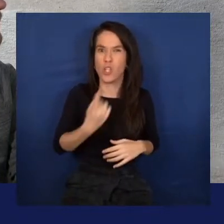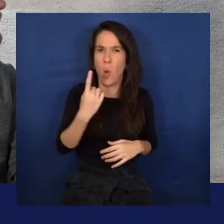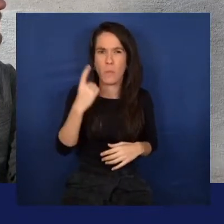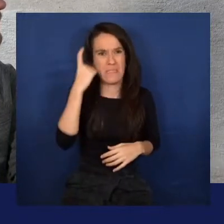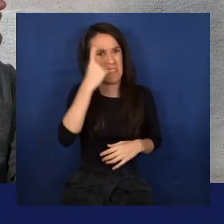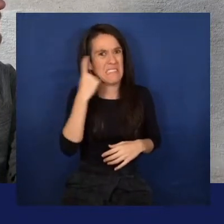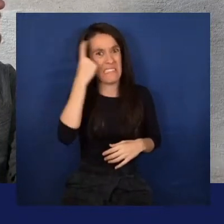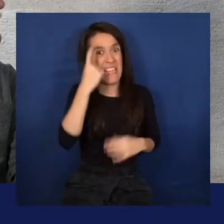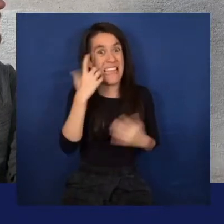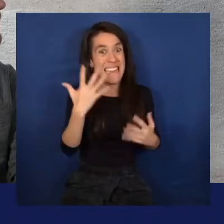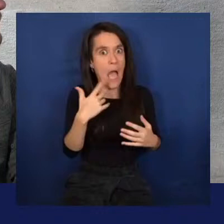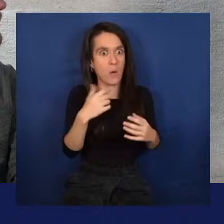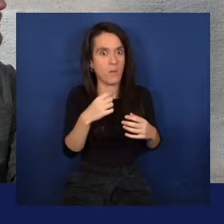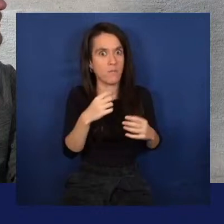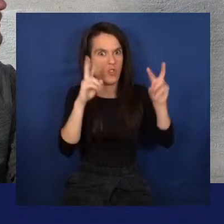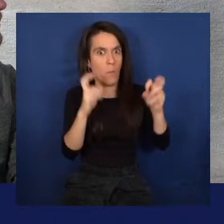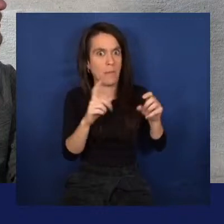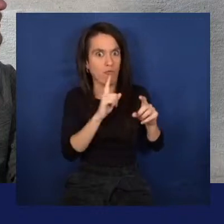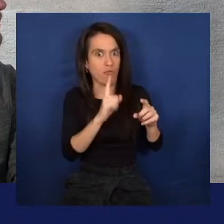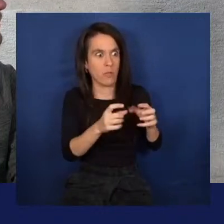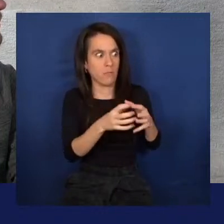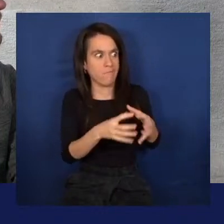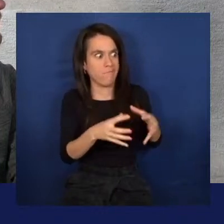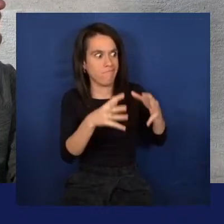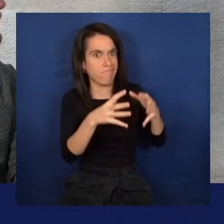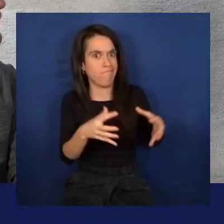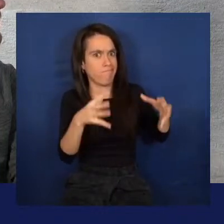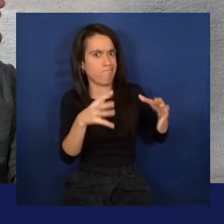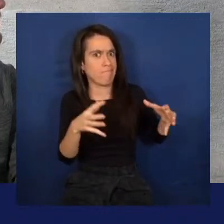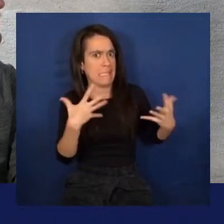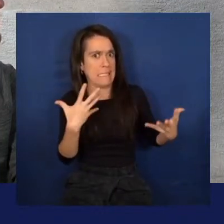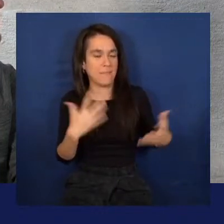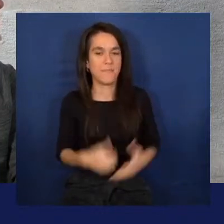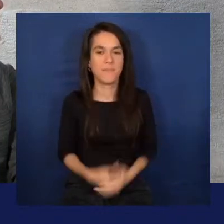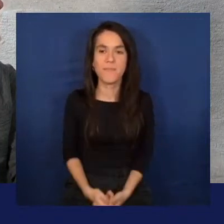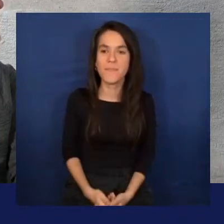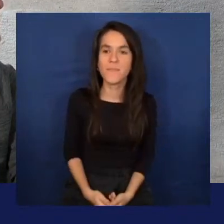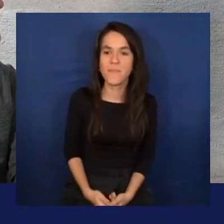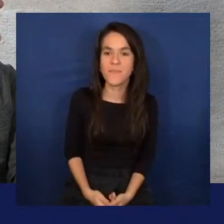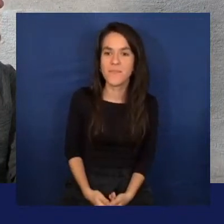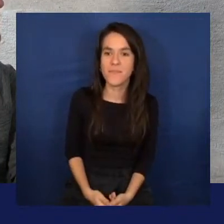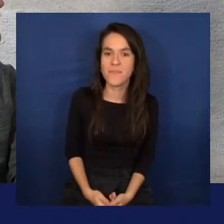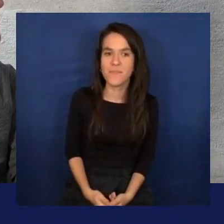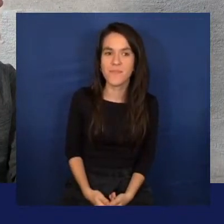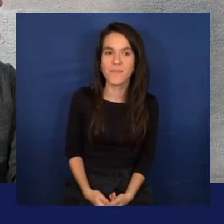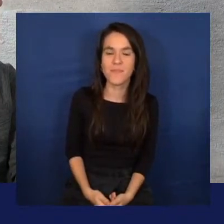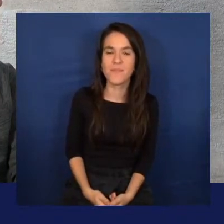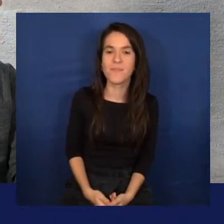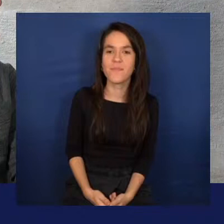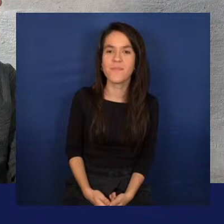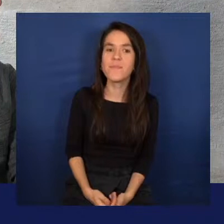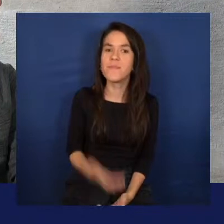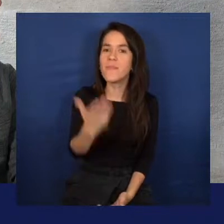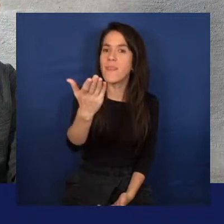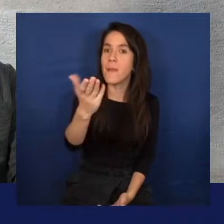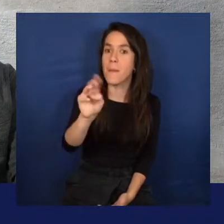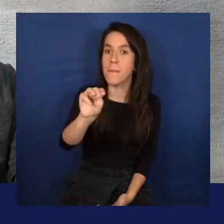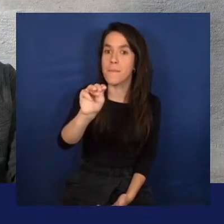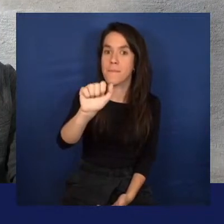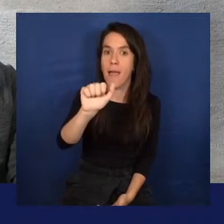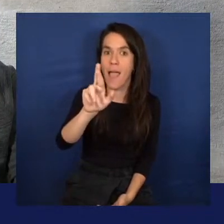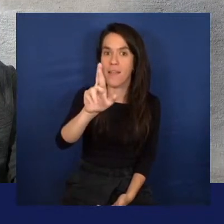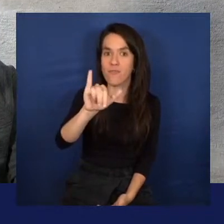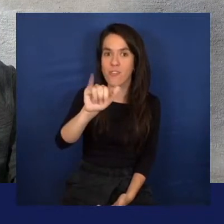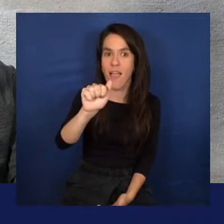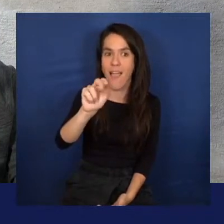more acute. Interesting. Marion, as you build stuff, because like clearly you build